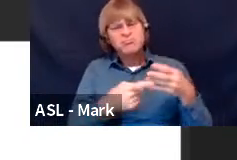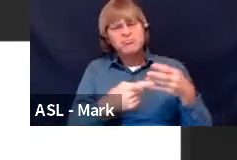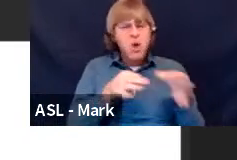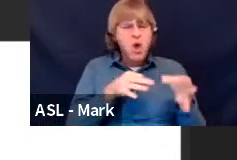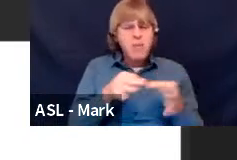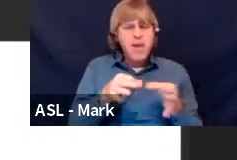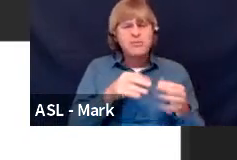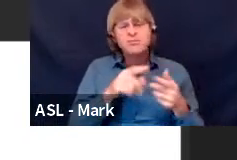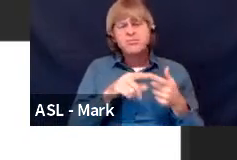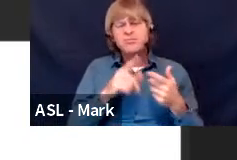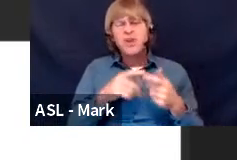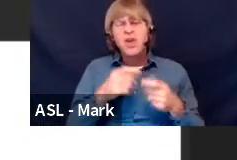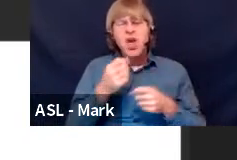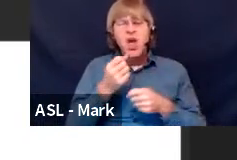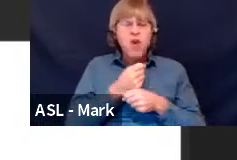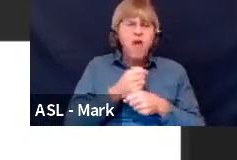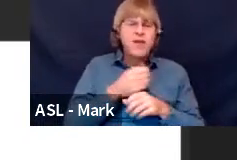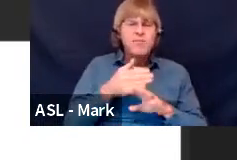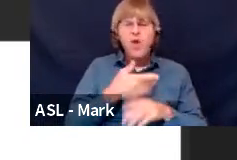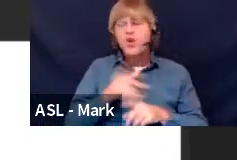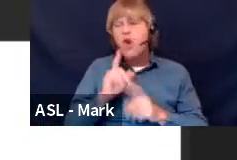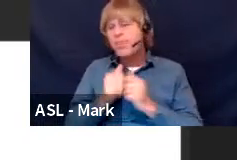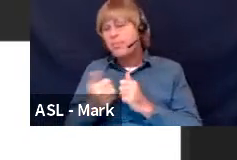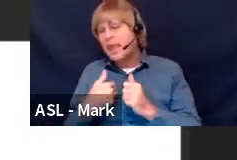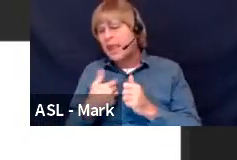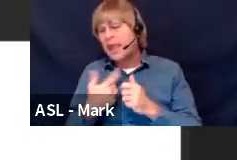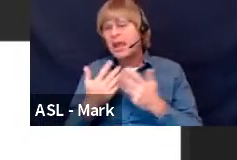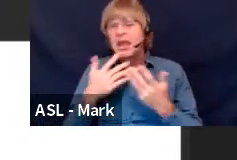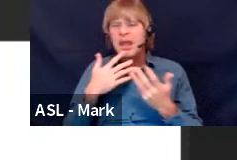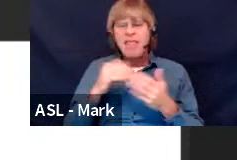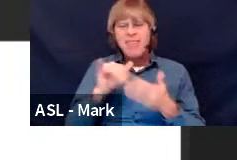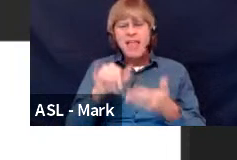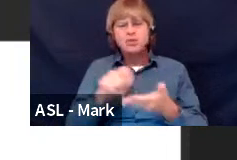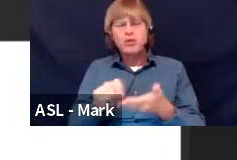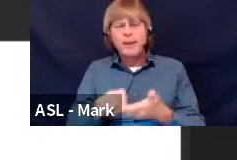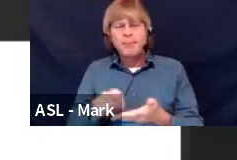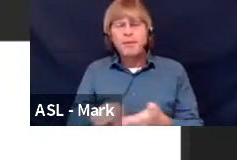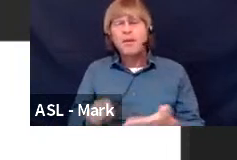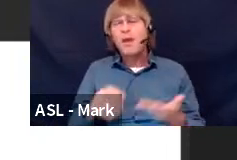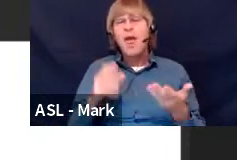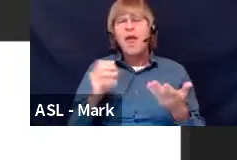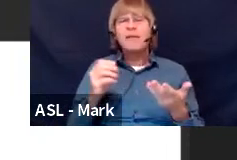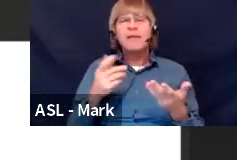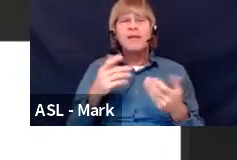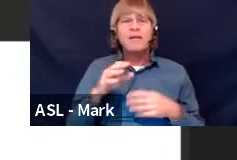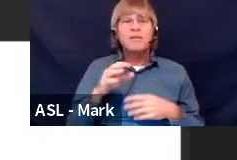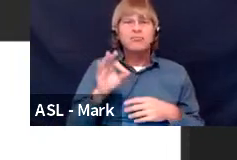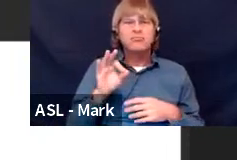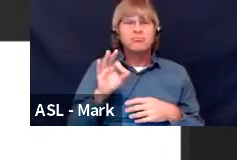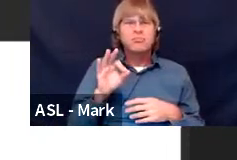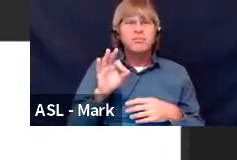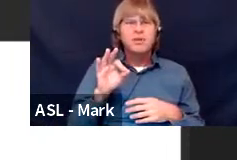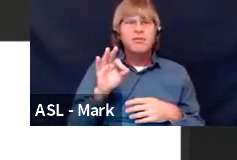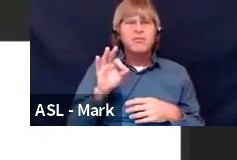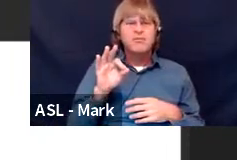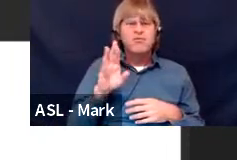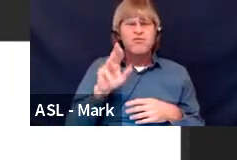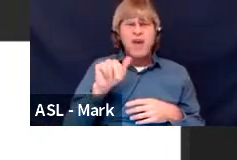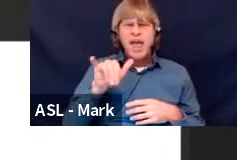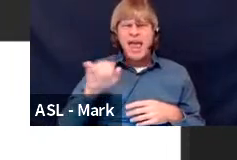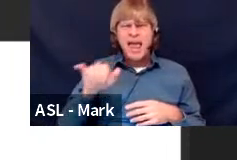about, you know, coffee before you talk to me, you know, in a script, and Friday,